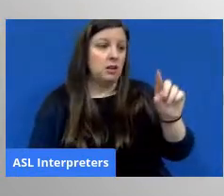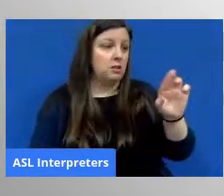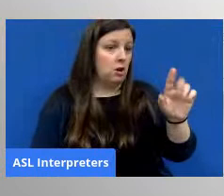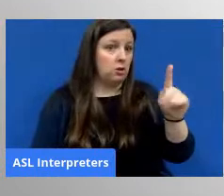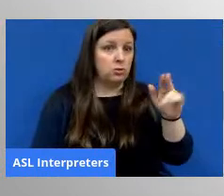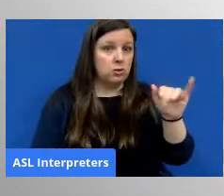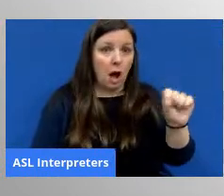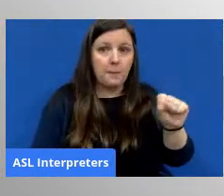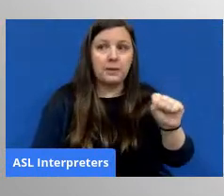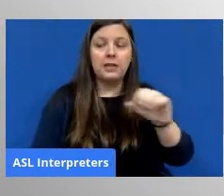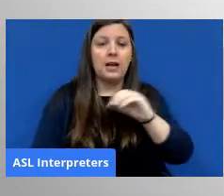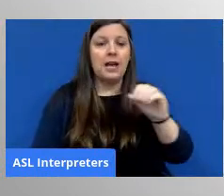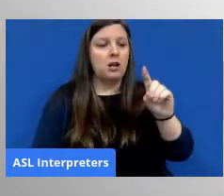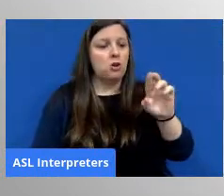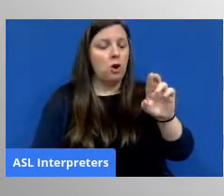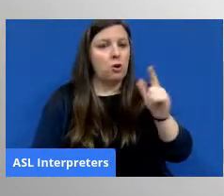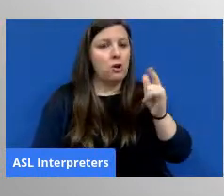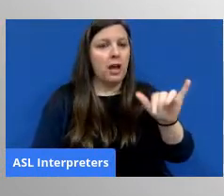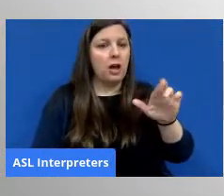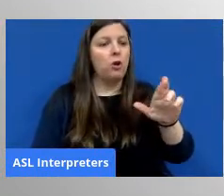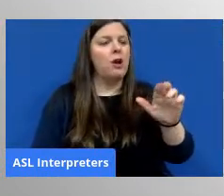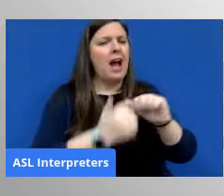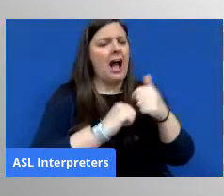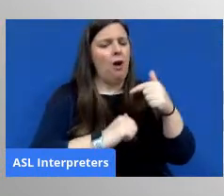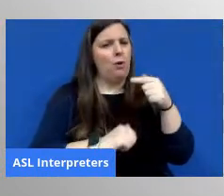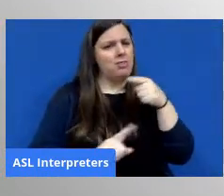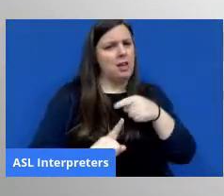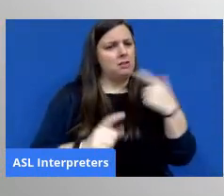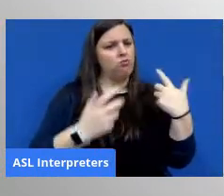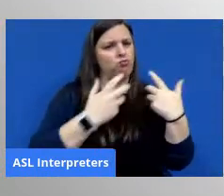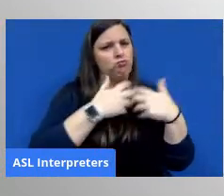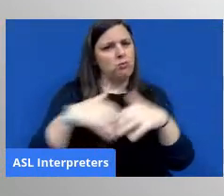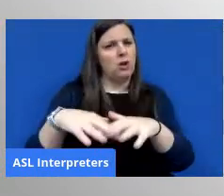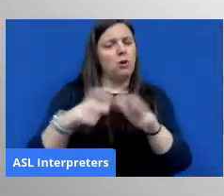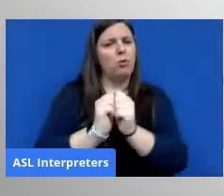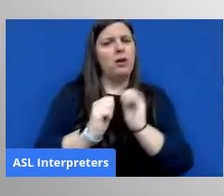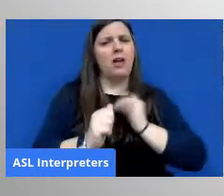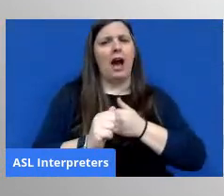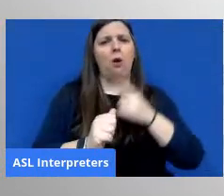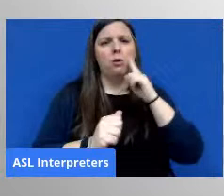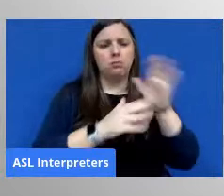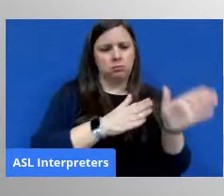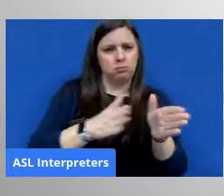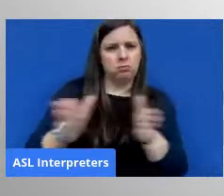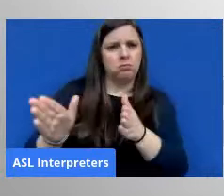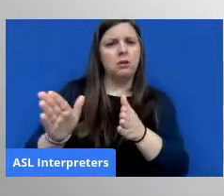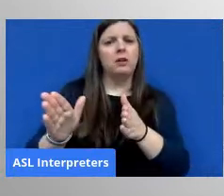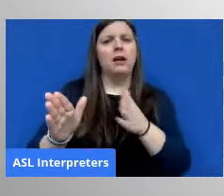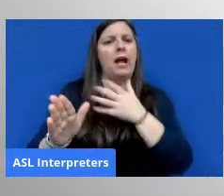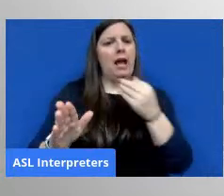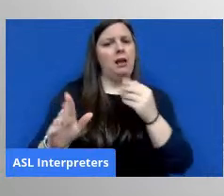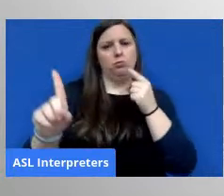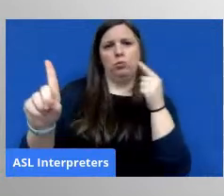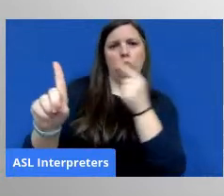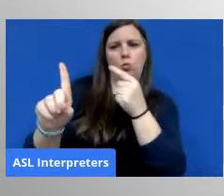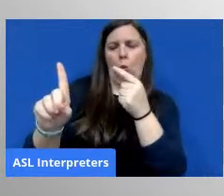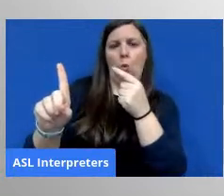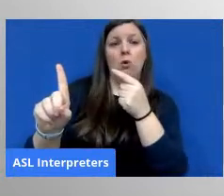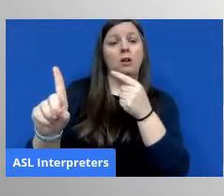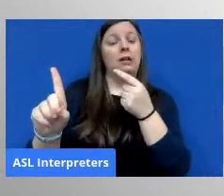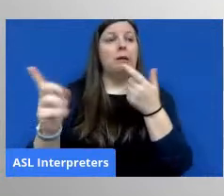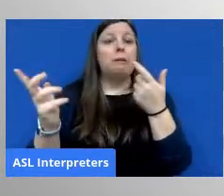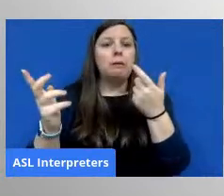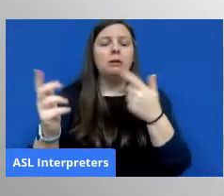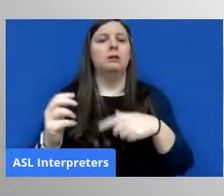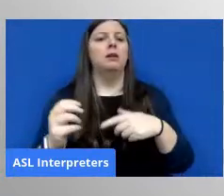really loops in with our strategic plan and where we're headed. And I don't know that tonight we're going to be able to do that justice,